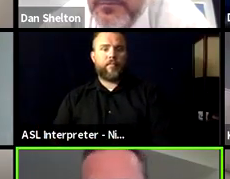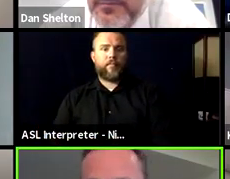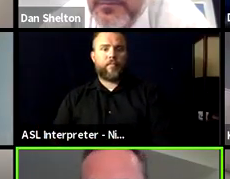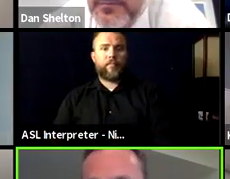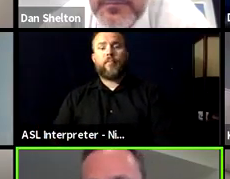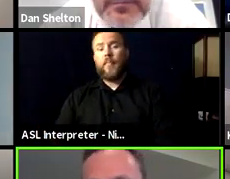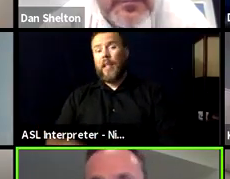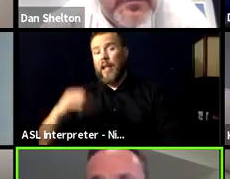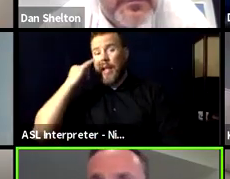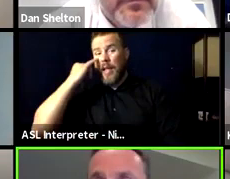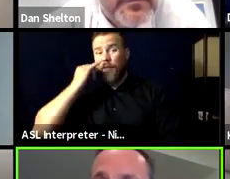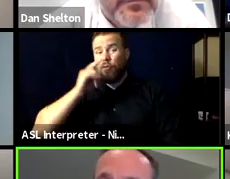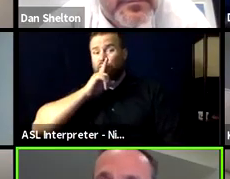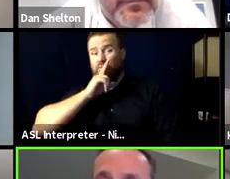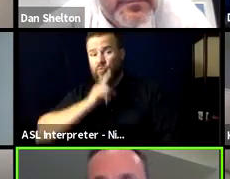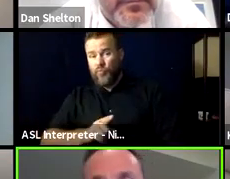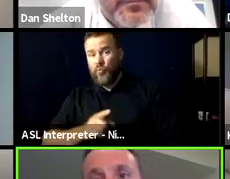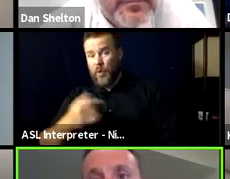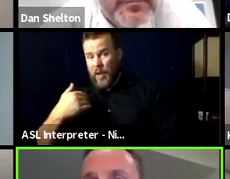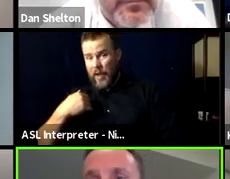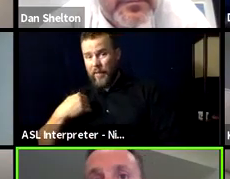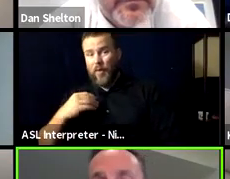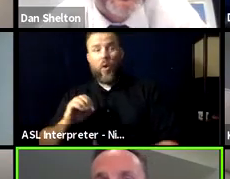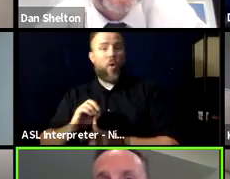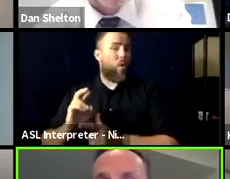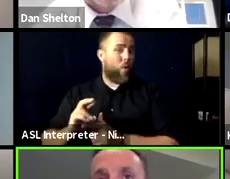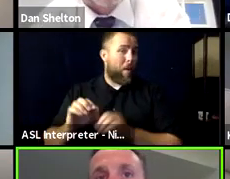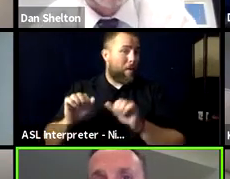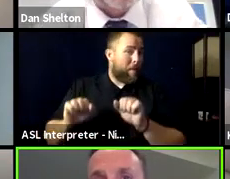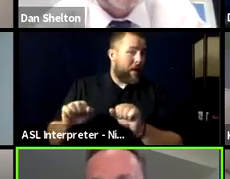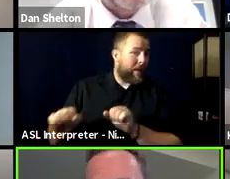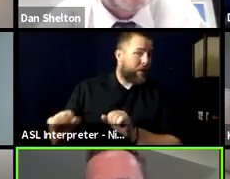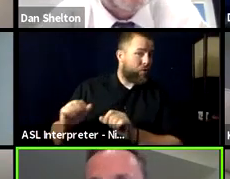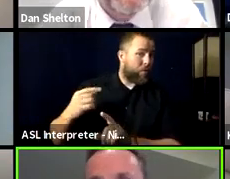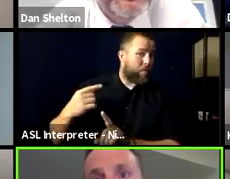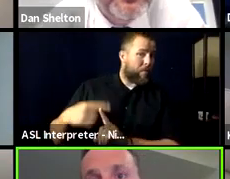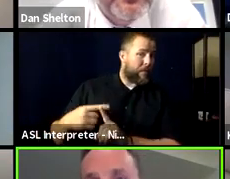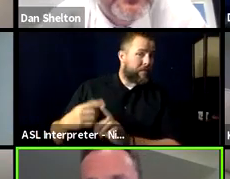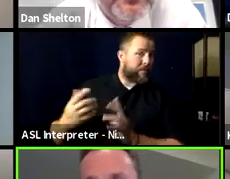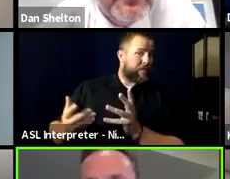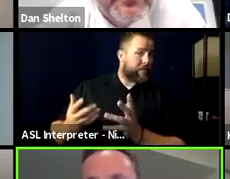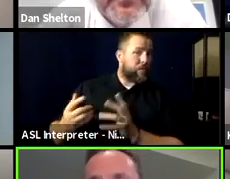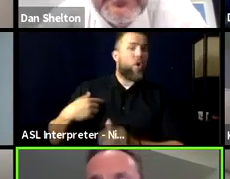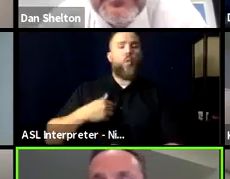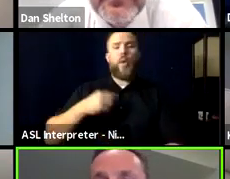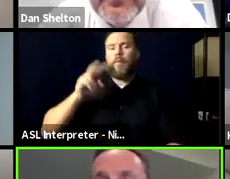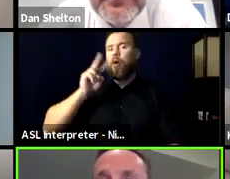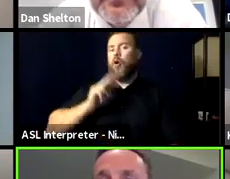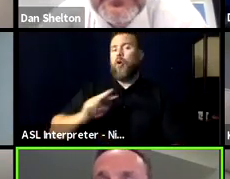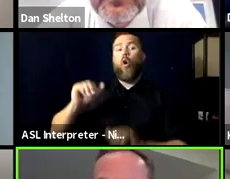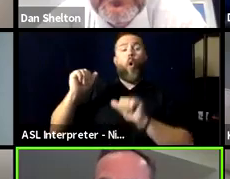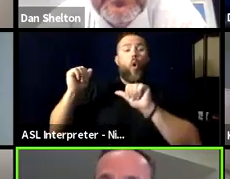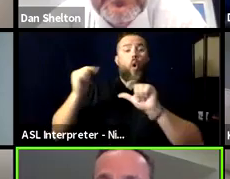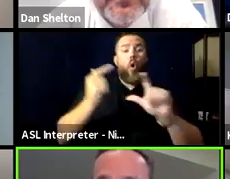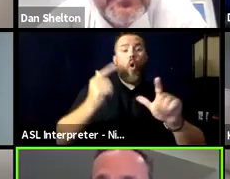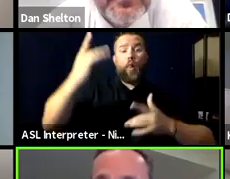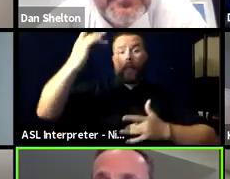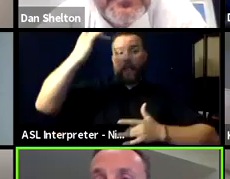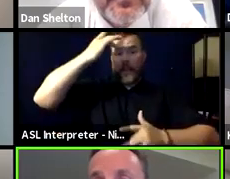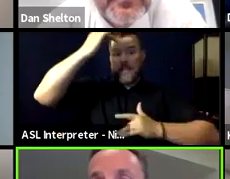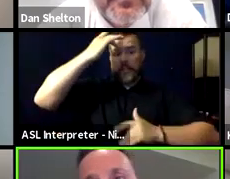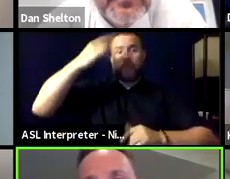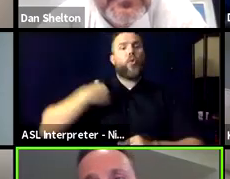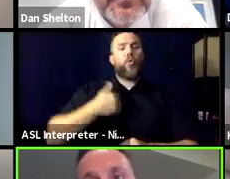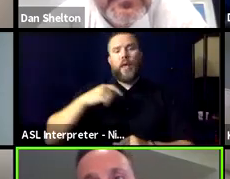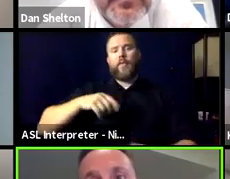potential positive. Let me say that, because we have to treat every illness as a potential positive. So we do have protocols